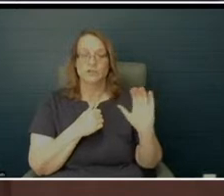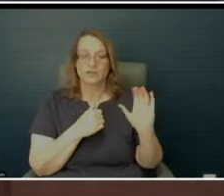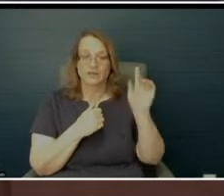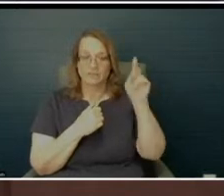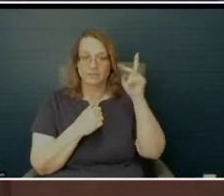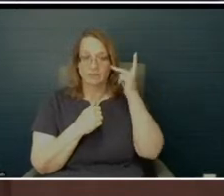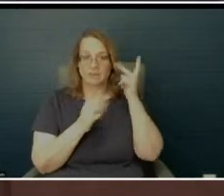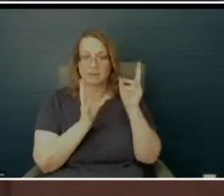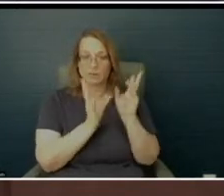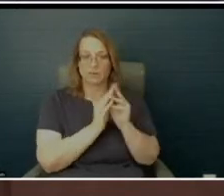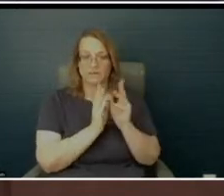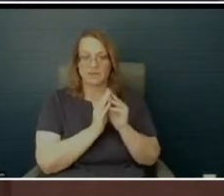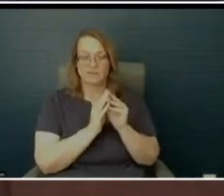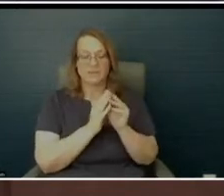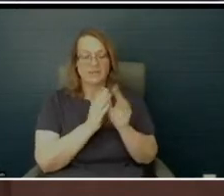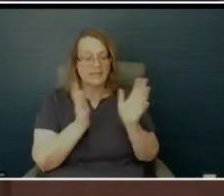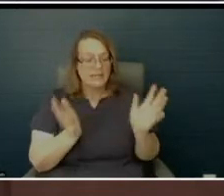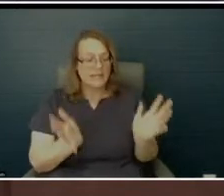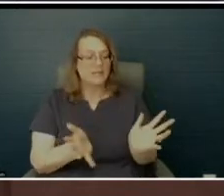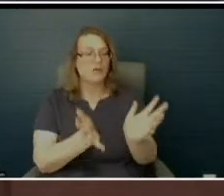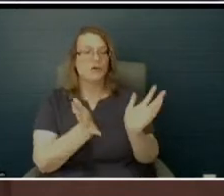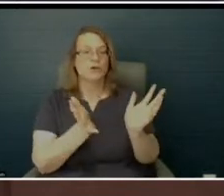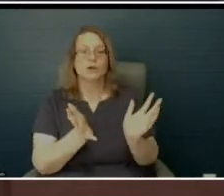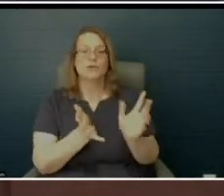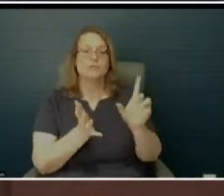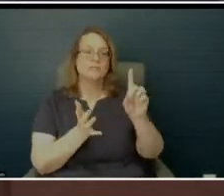Justice to investigate his bogus claims.